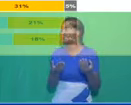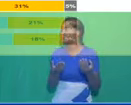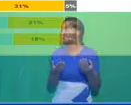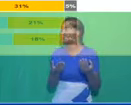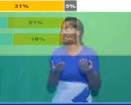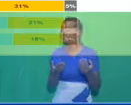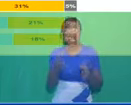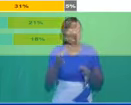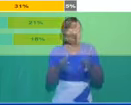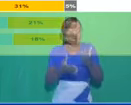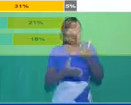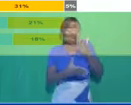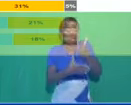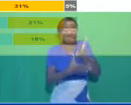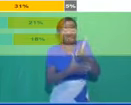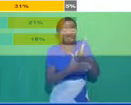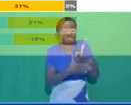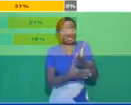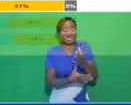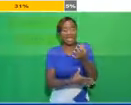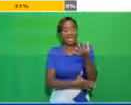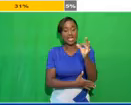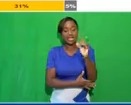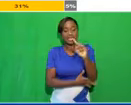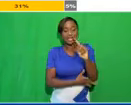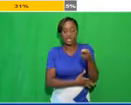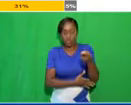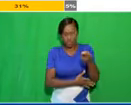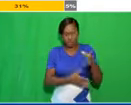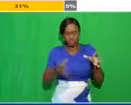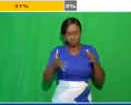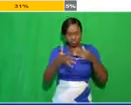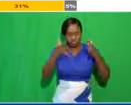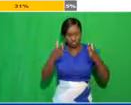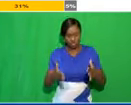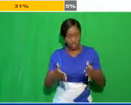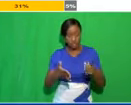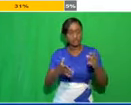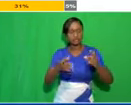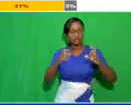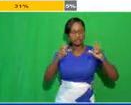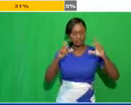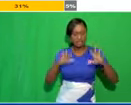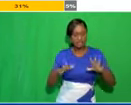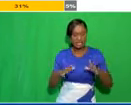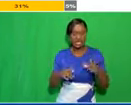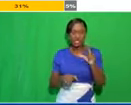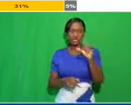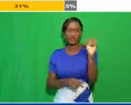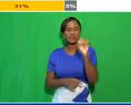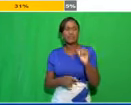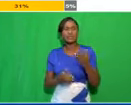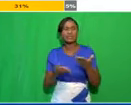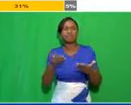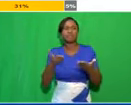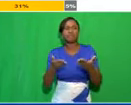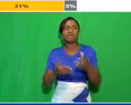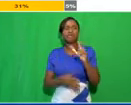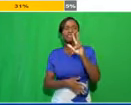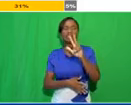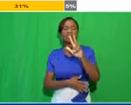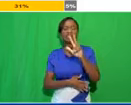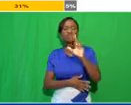If you have an average of, let's say, 19,000 writing each year, 20%, you're looking perhaps about